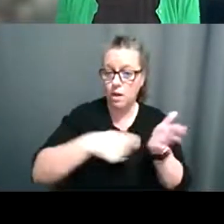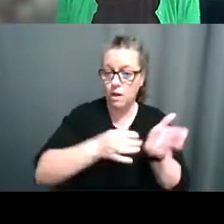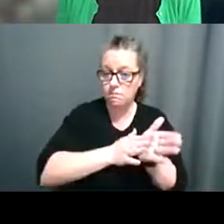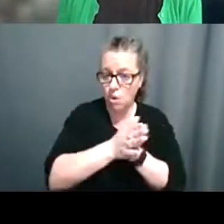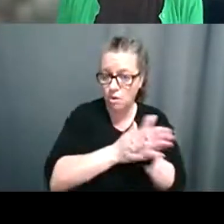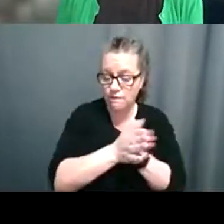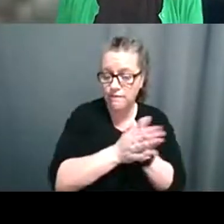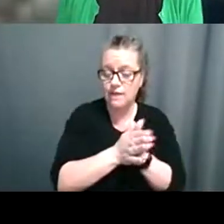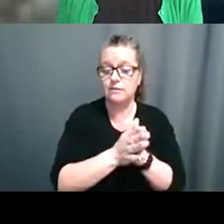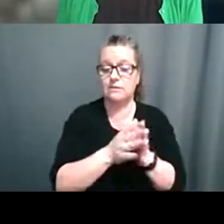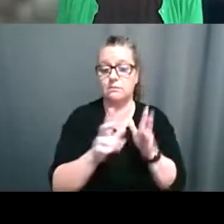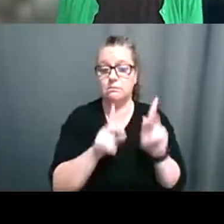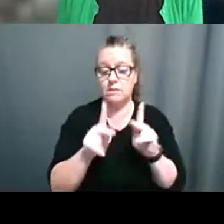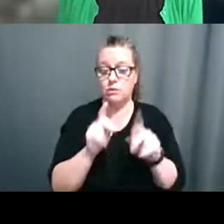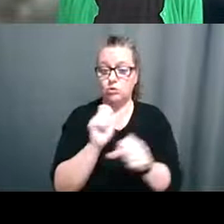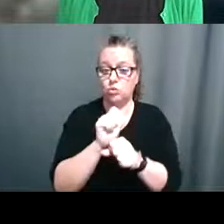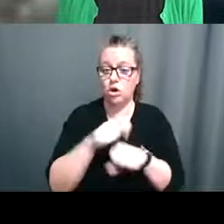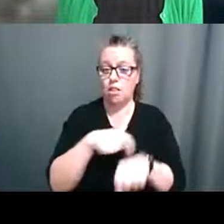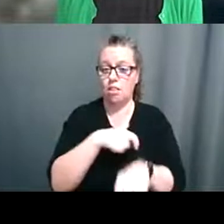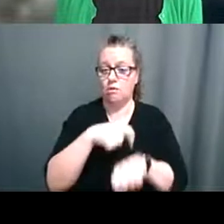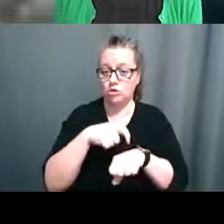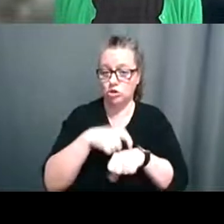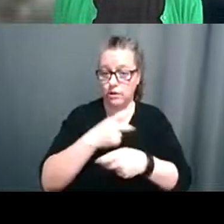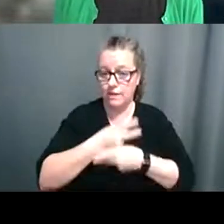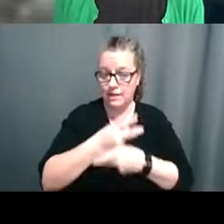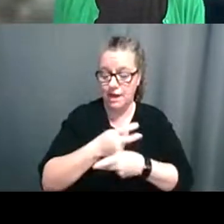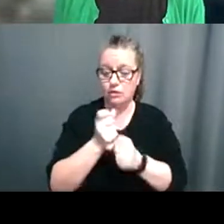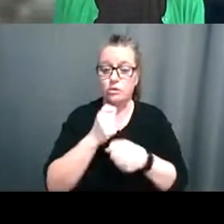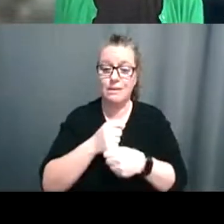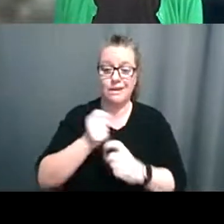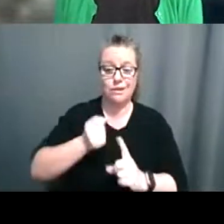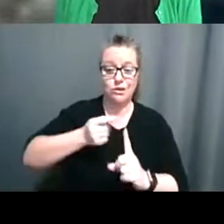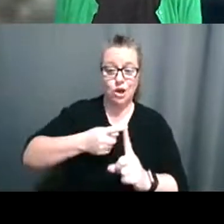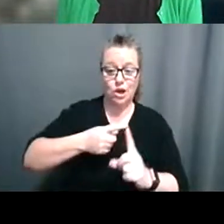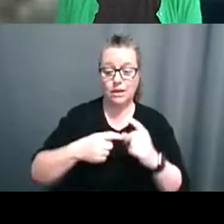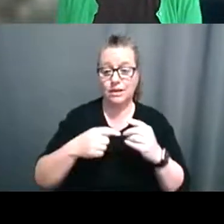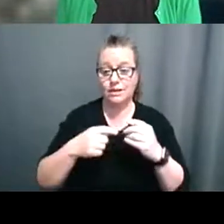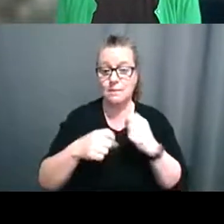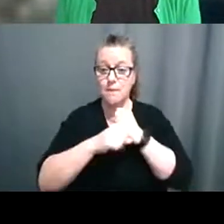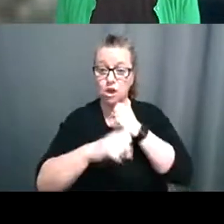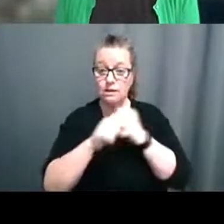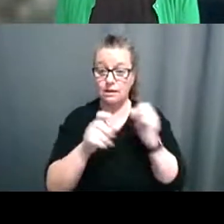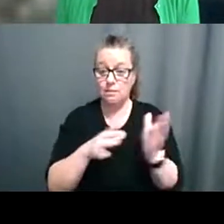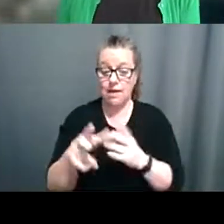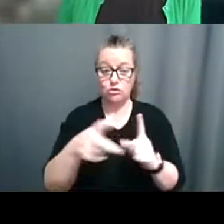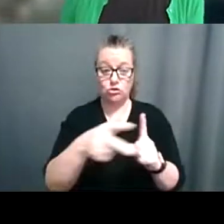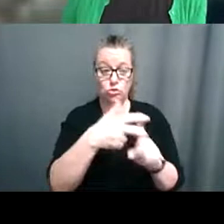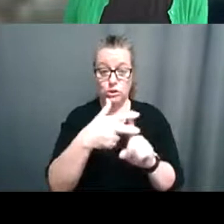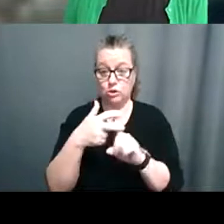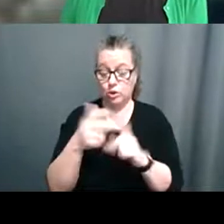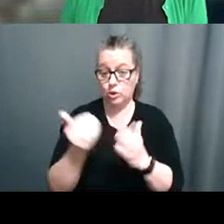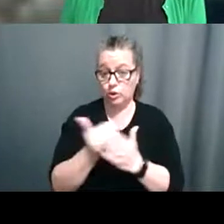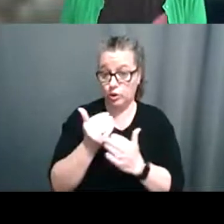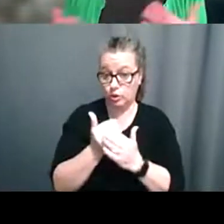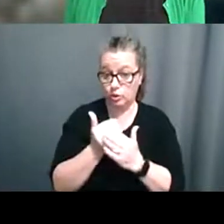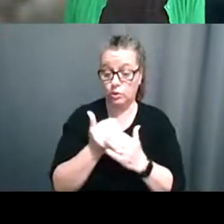the long-term care field in order to create a targeted marketing plan to recruit new members. Now, after doing the